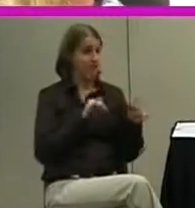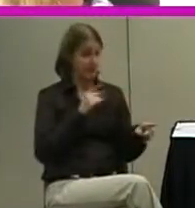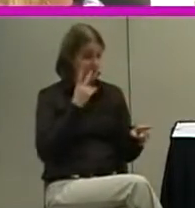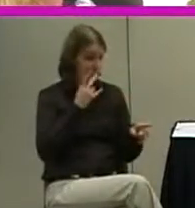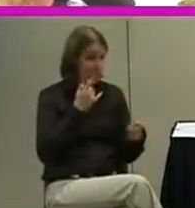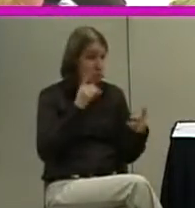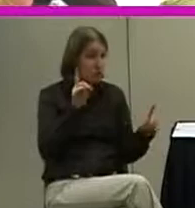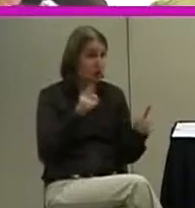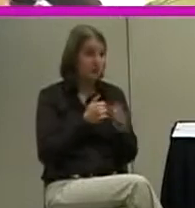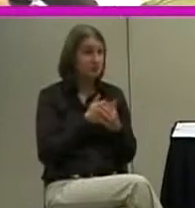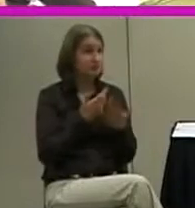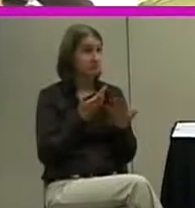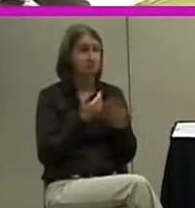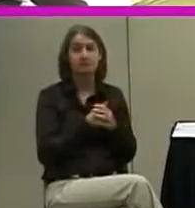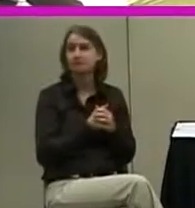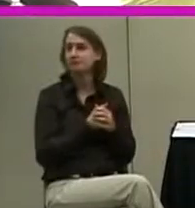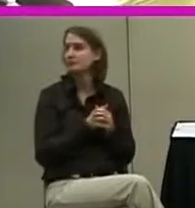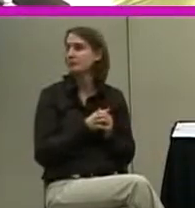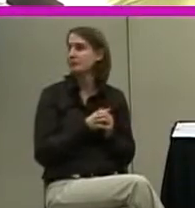work?